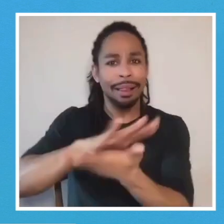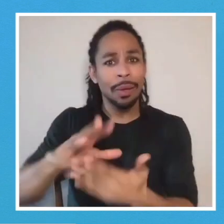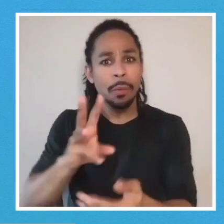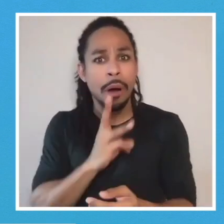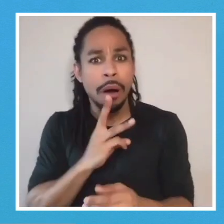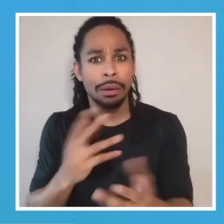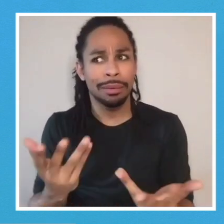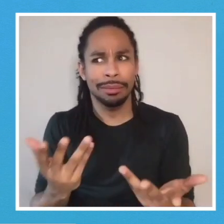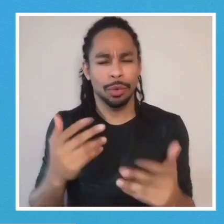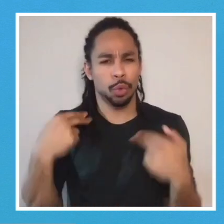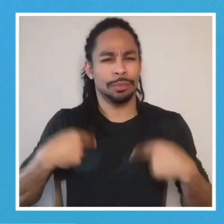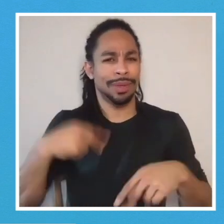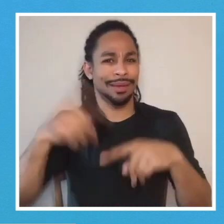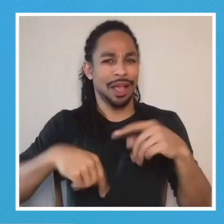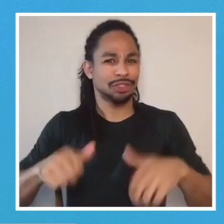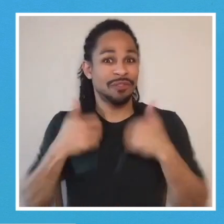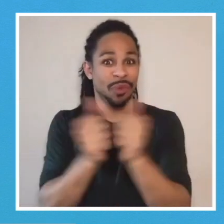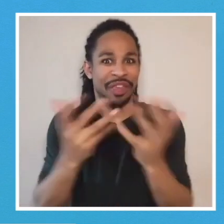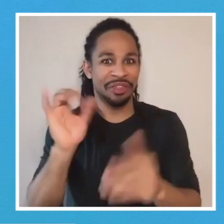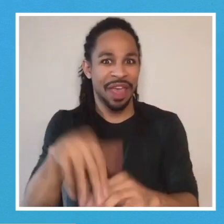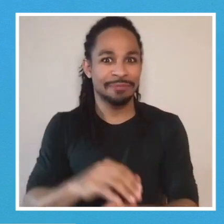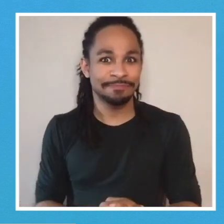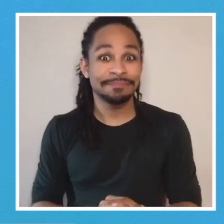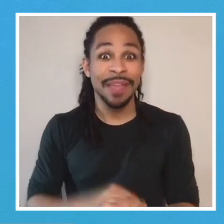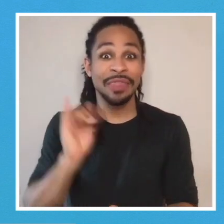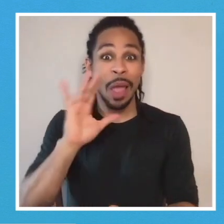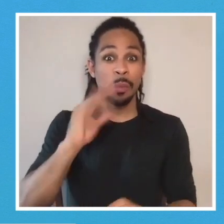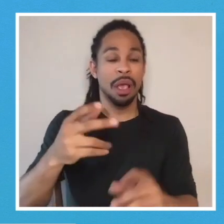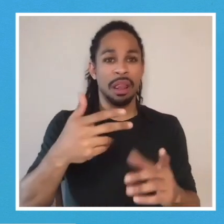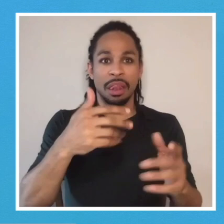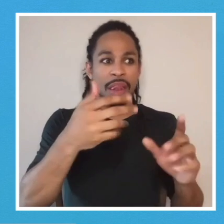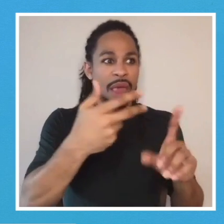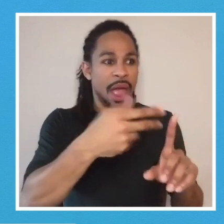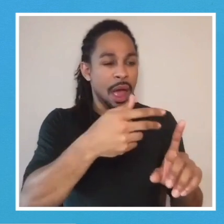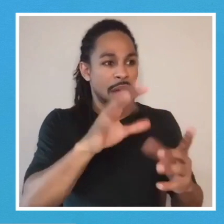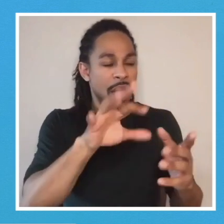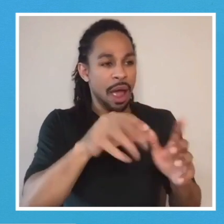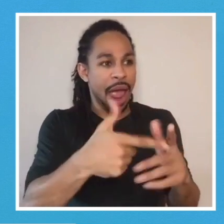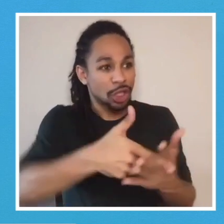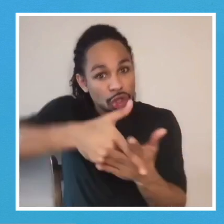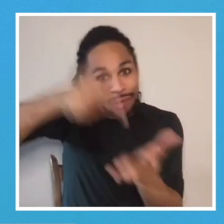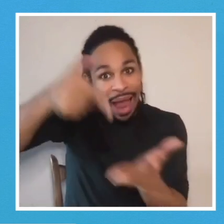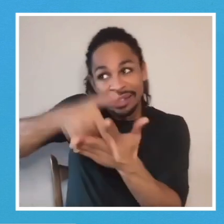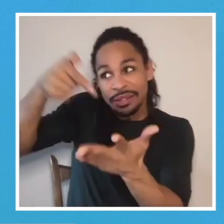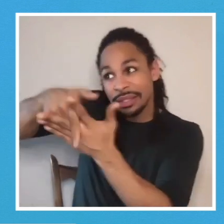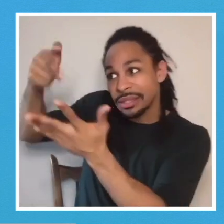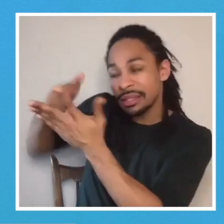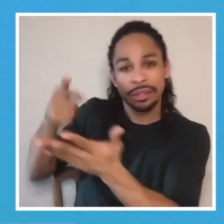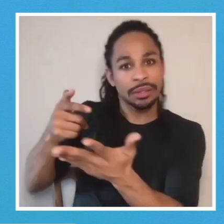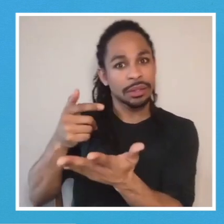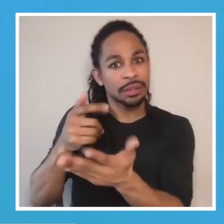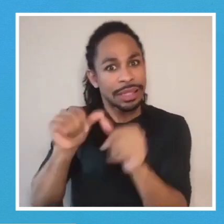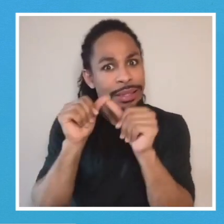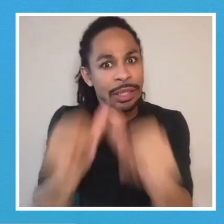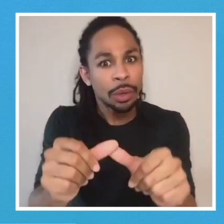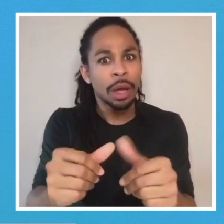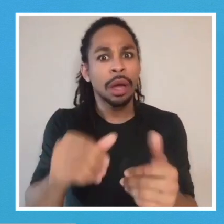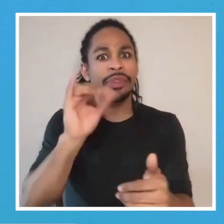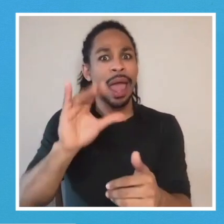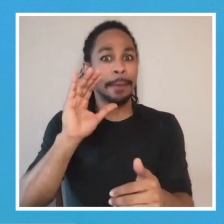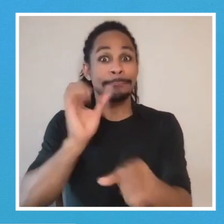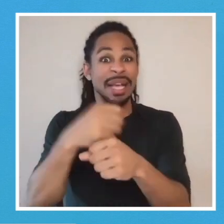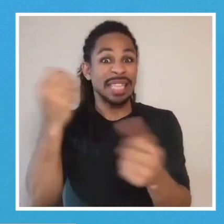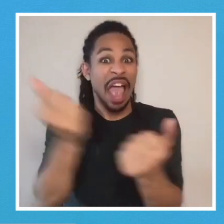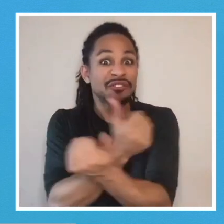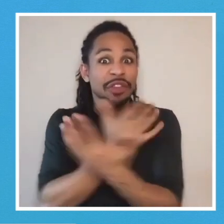this here extractive industries that they have is actually putting a price tag on everything that we have. This is why we